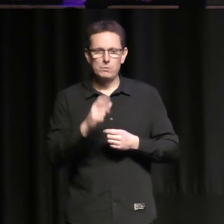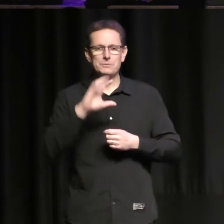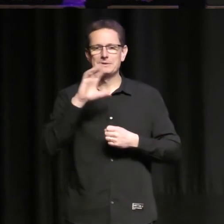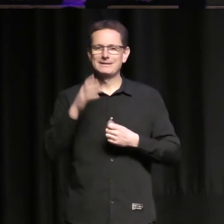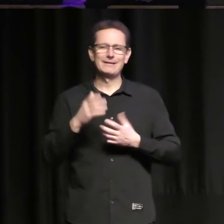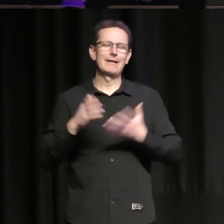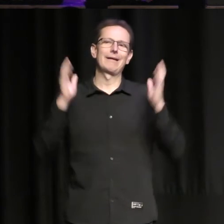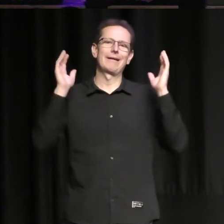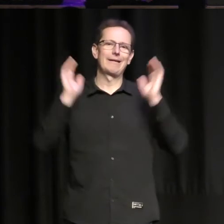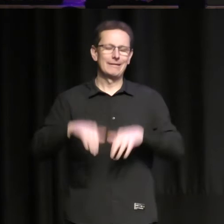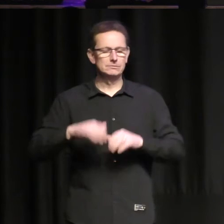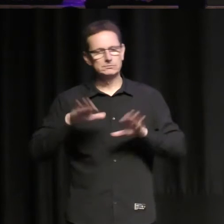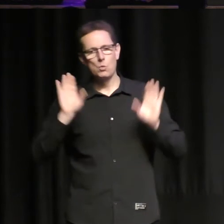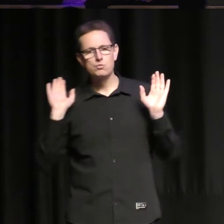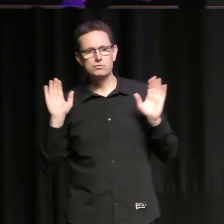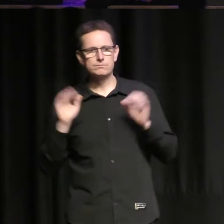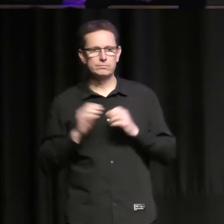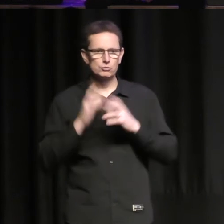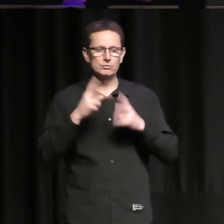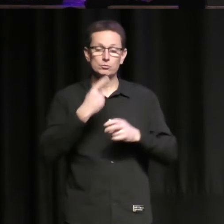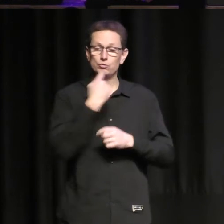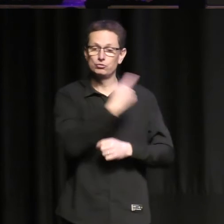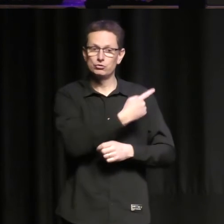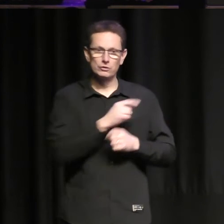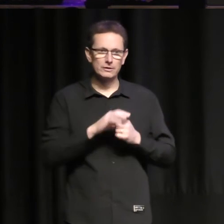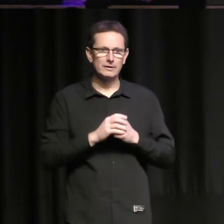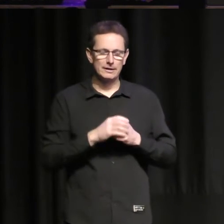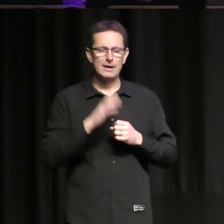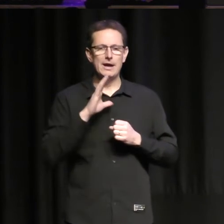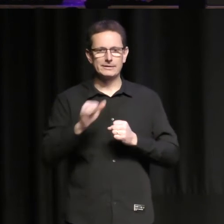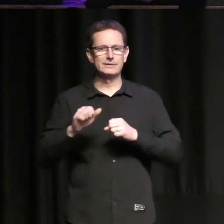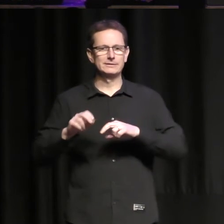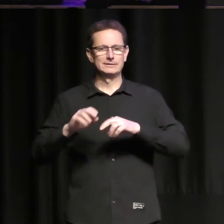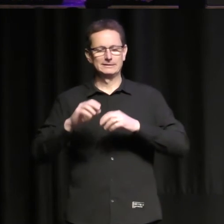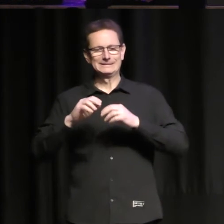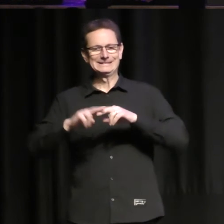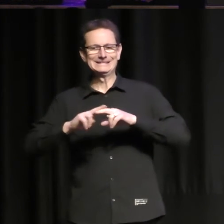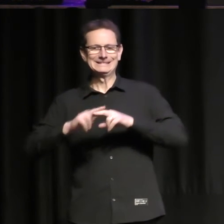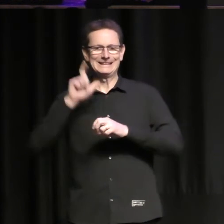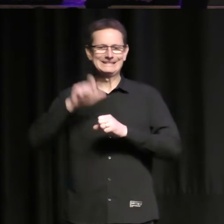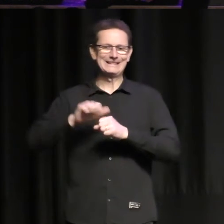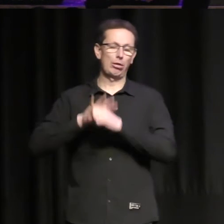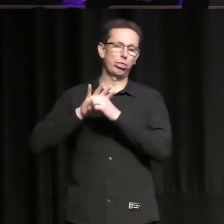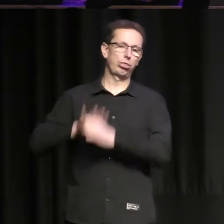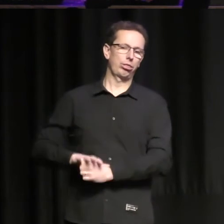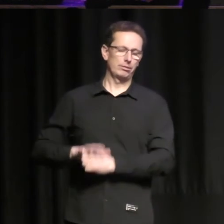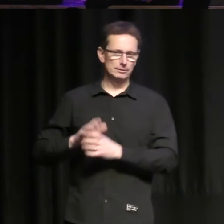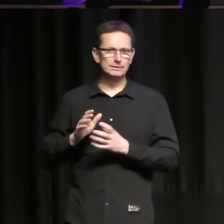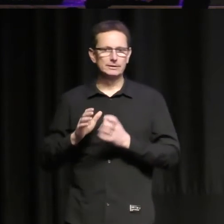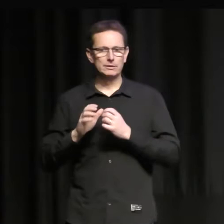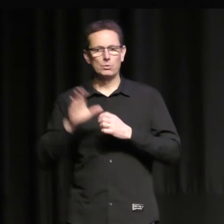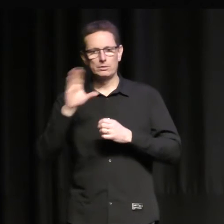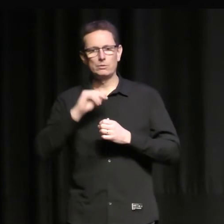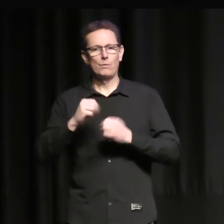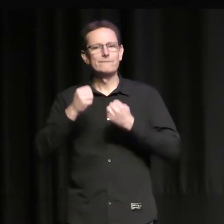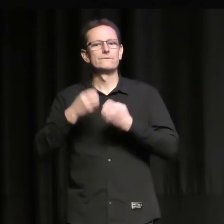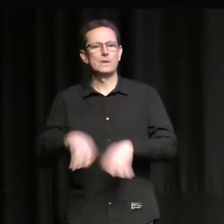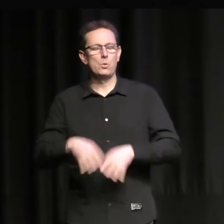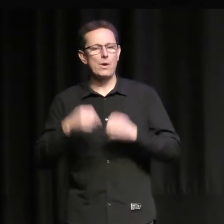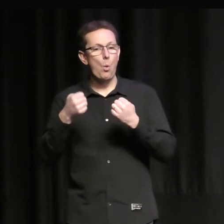kind of lose hope, a bit like the guy you said had felt humiliated and then lost hope. So what advice would you